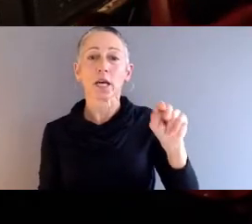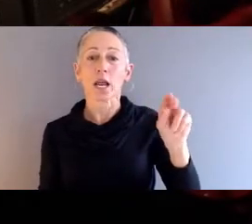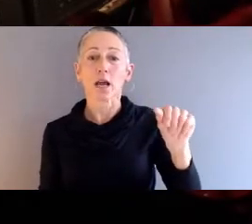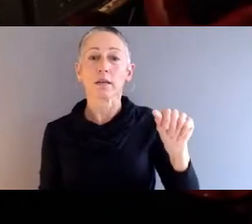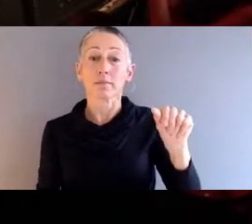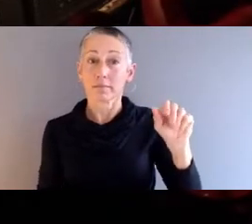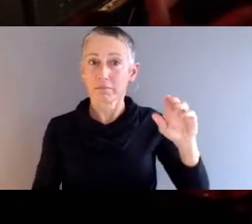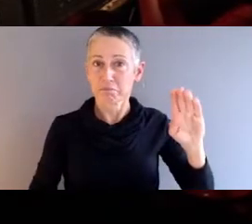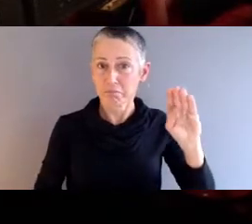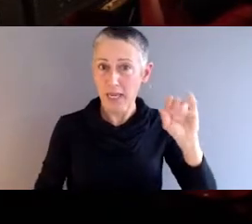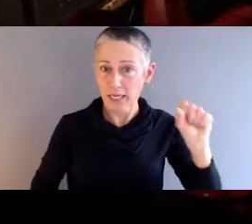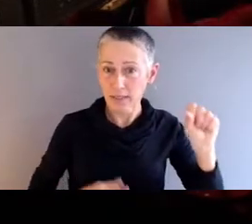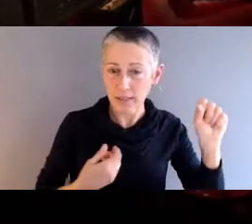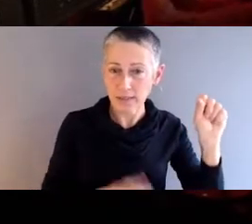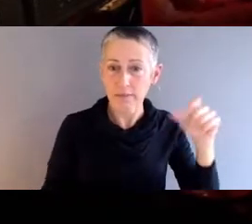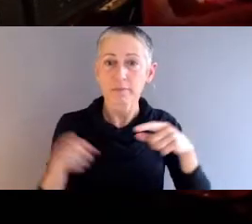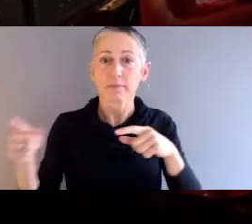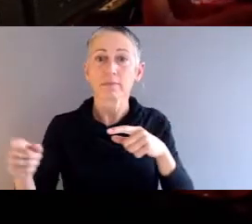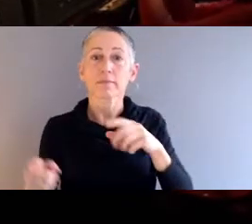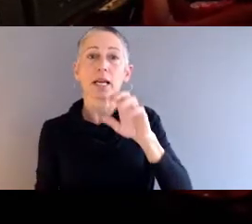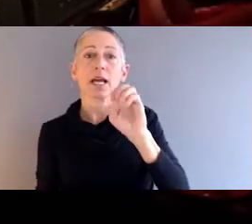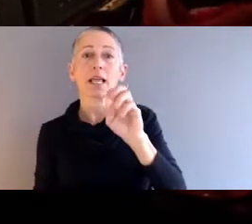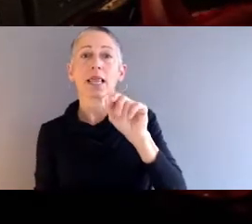Elena Bonomo on drums.